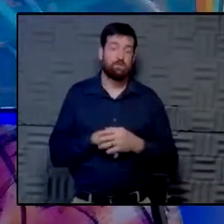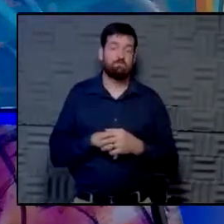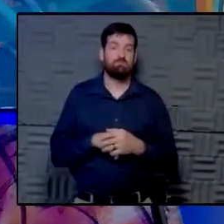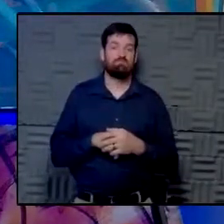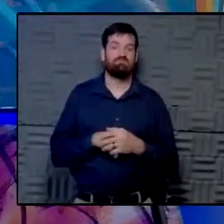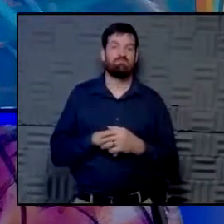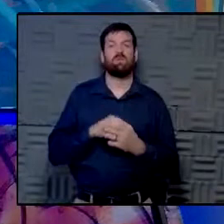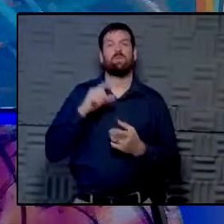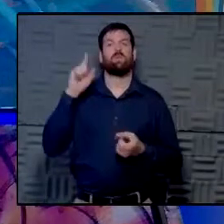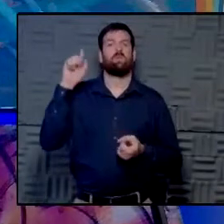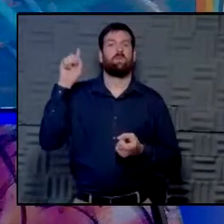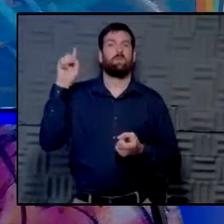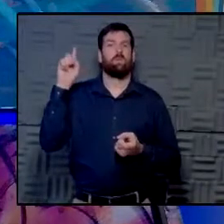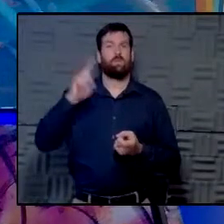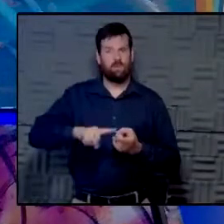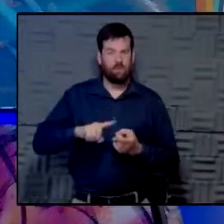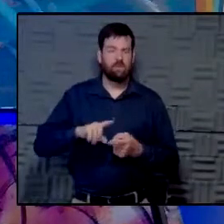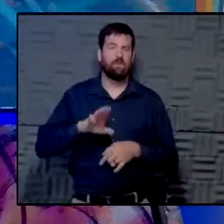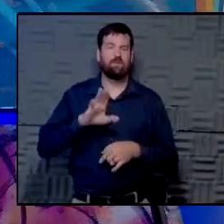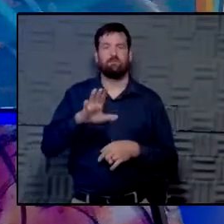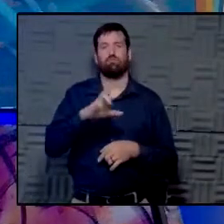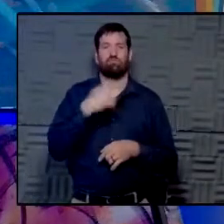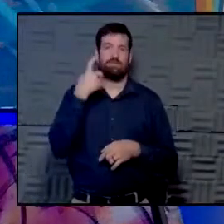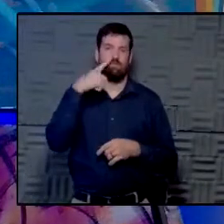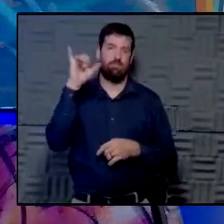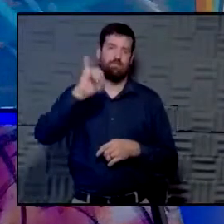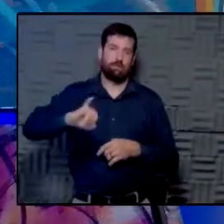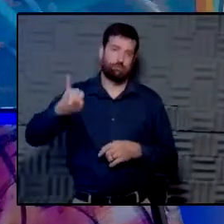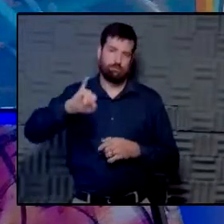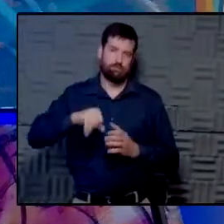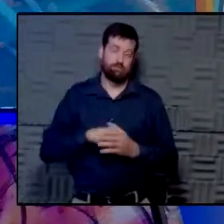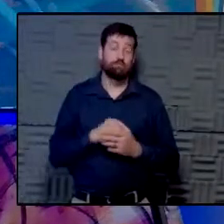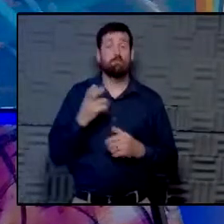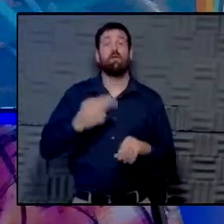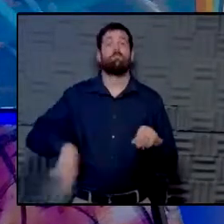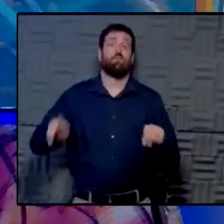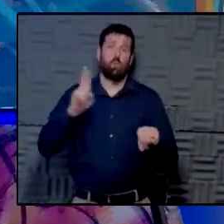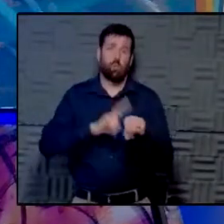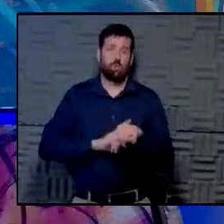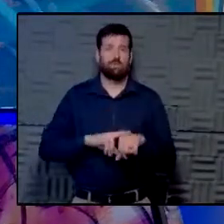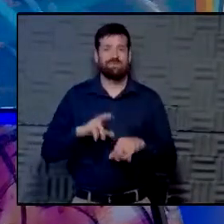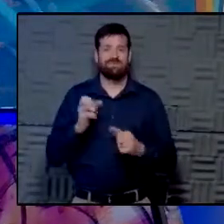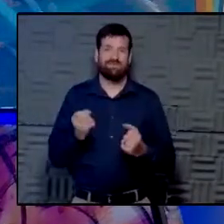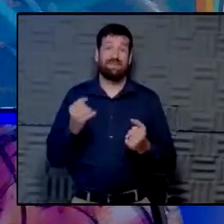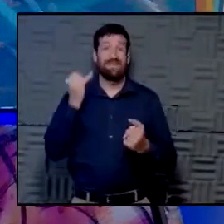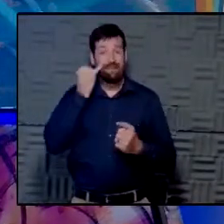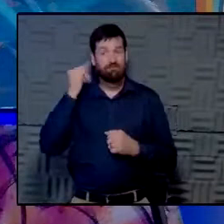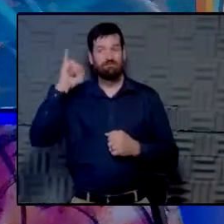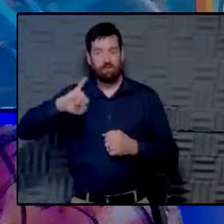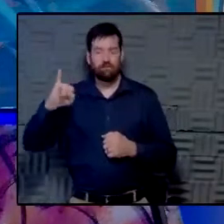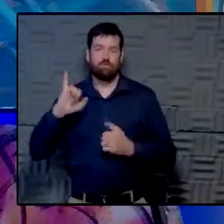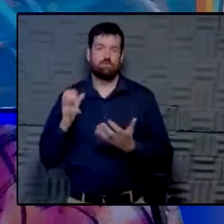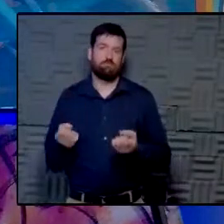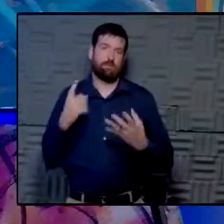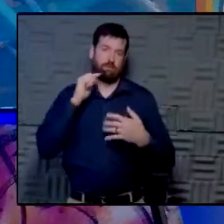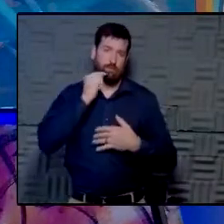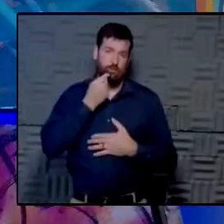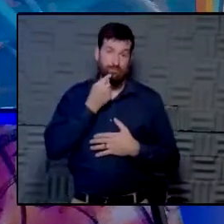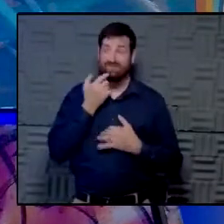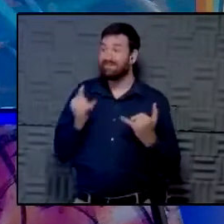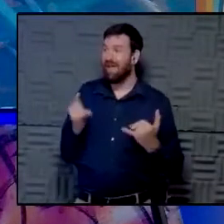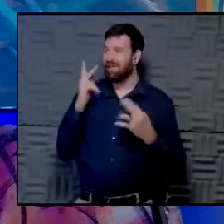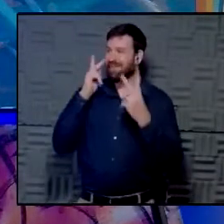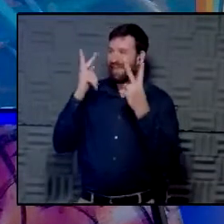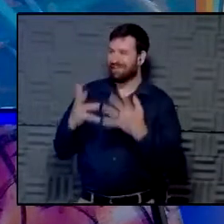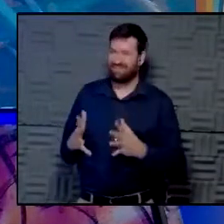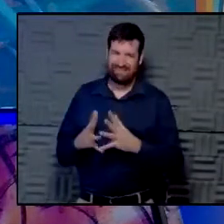to significantly reduce your chance of infection and, of course, the spectrum of disease of COVID-19. All right. All right. Listen to our